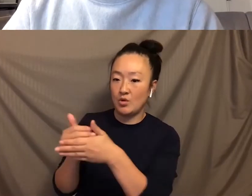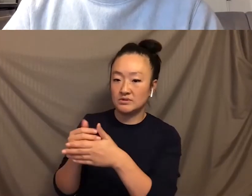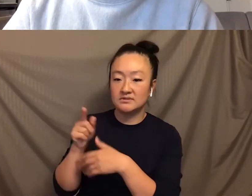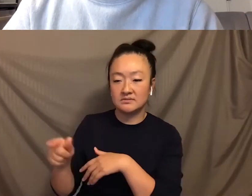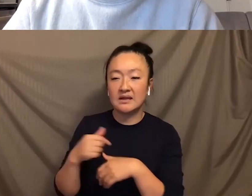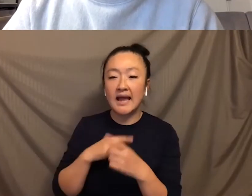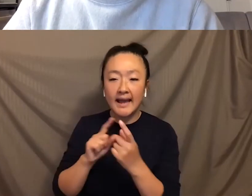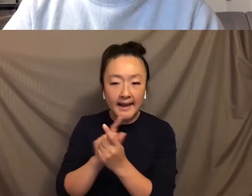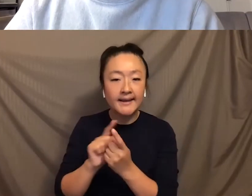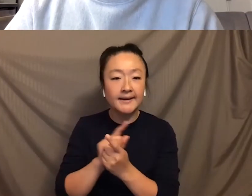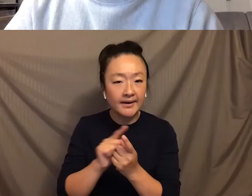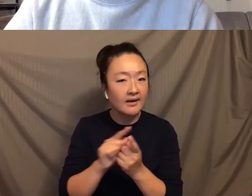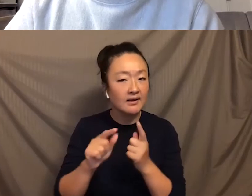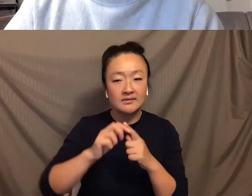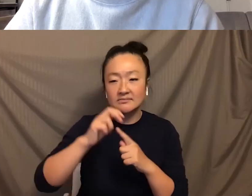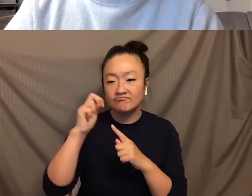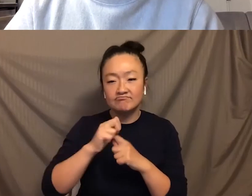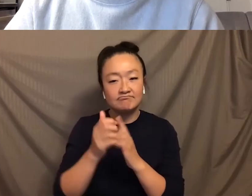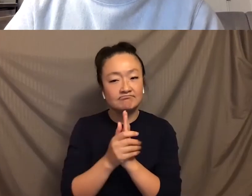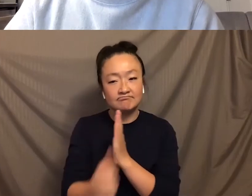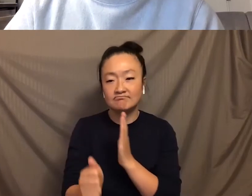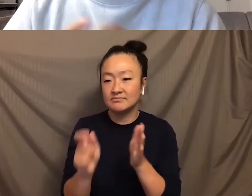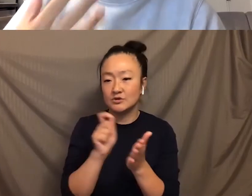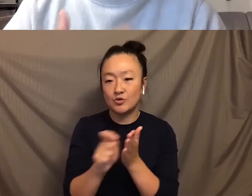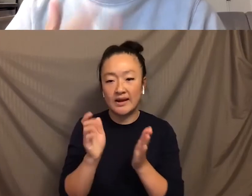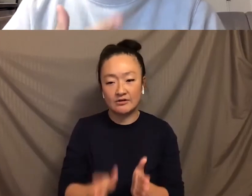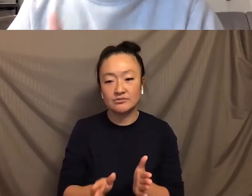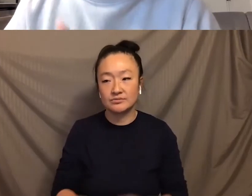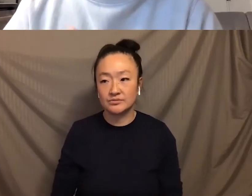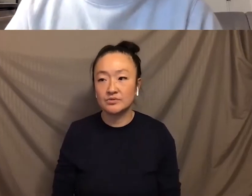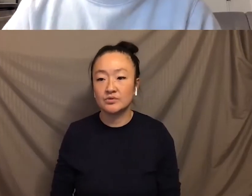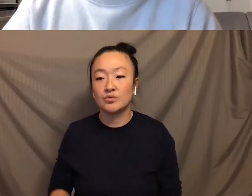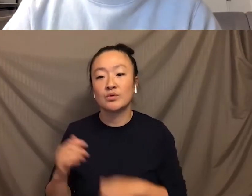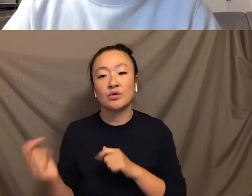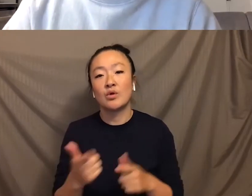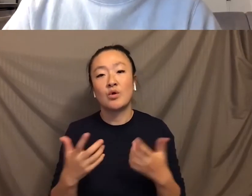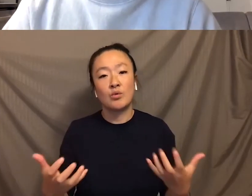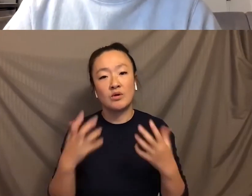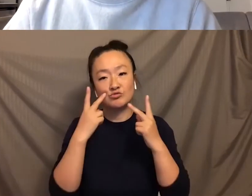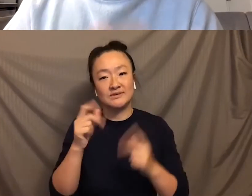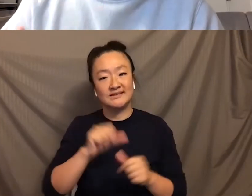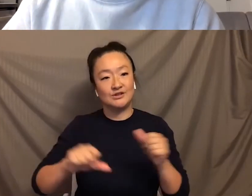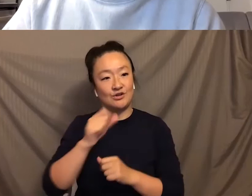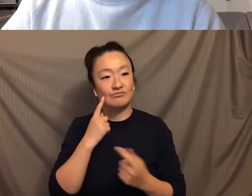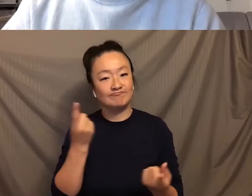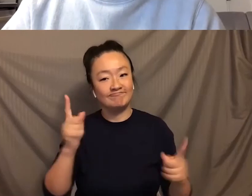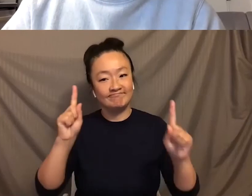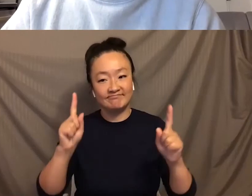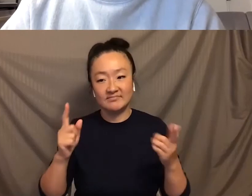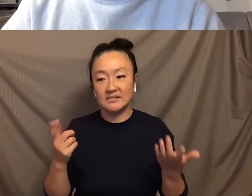so many incredibly talented writers, and I think that we all want to see each other succeed. So I would say